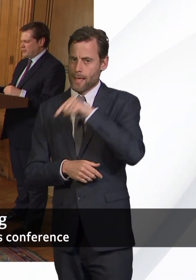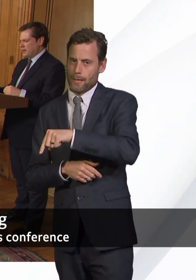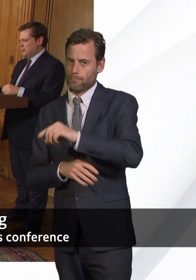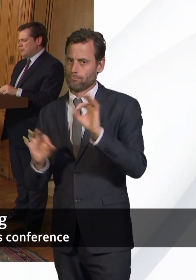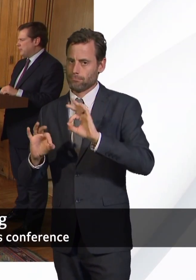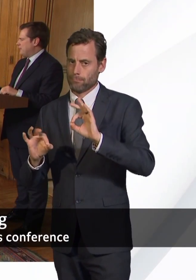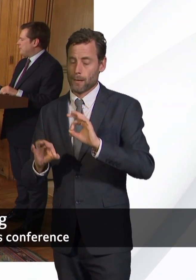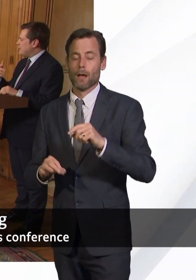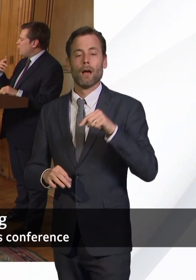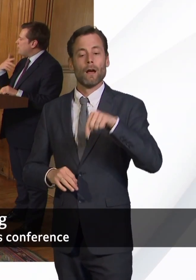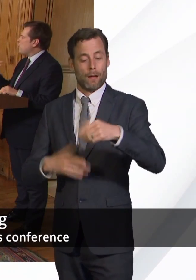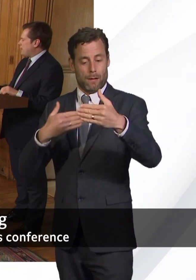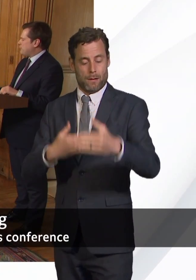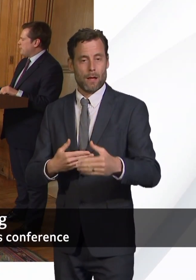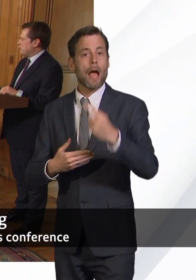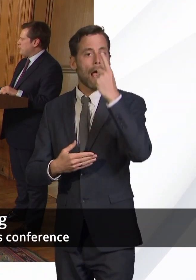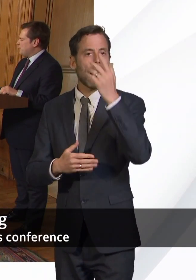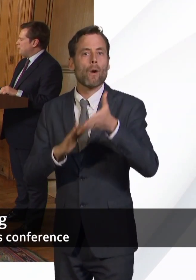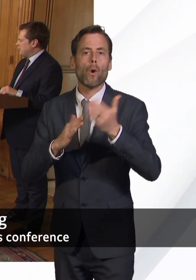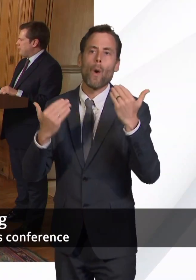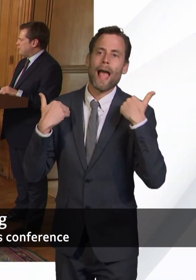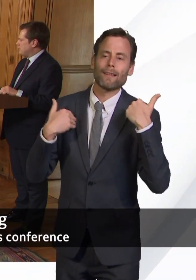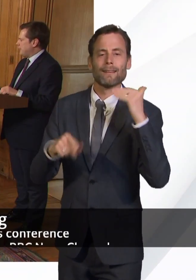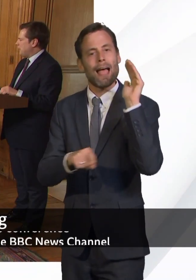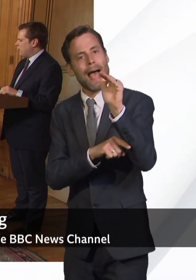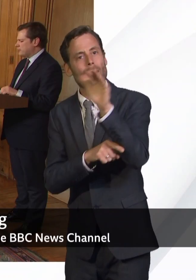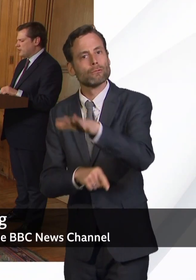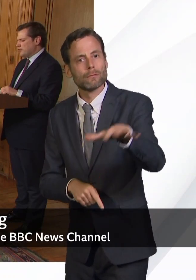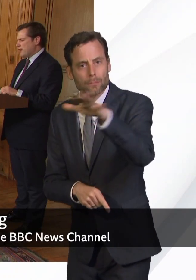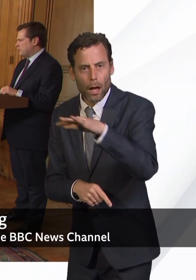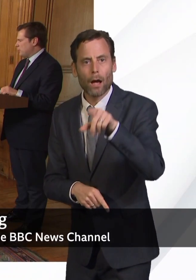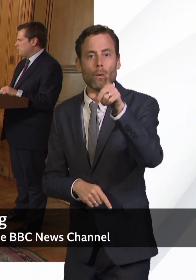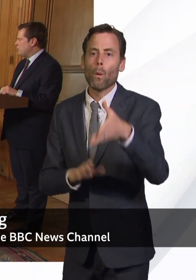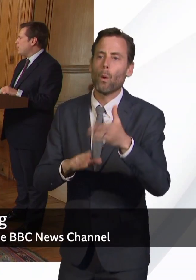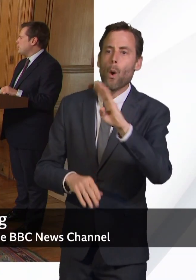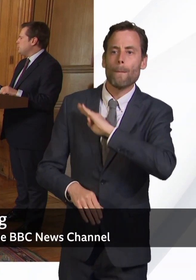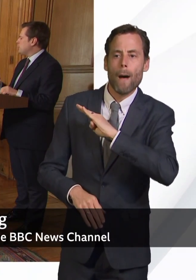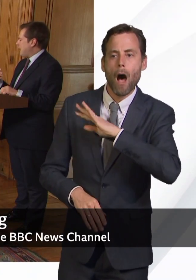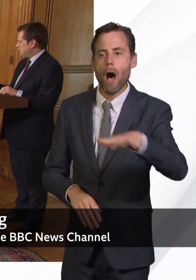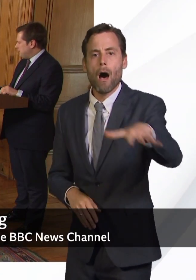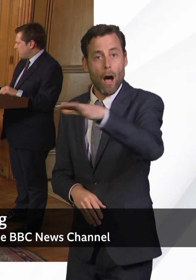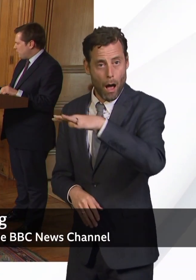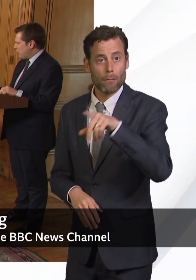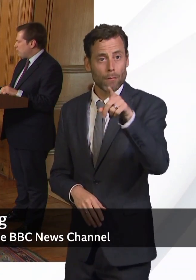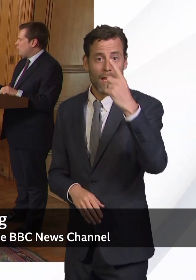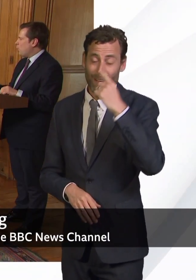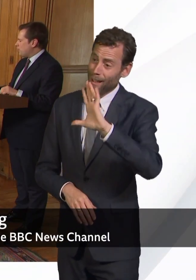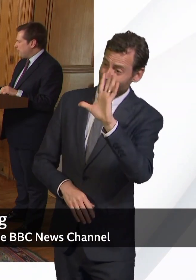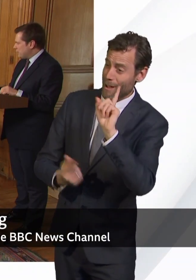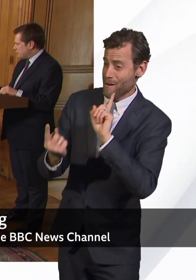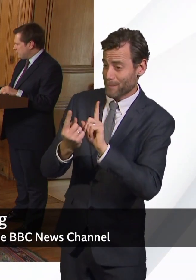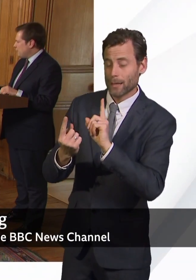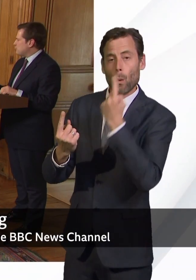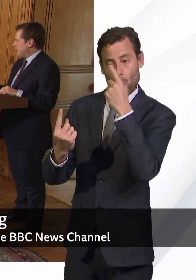exercise in public places. And when you're out in those public settings like parks, for example, you can meet up with